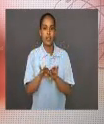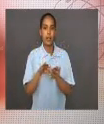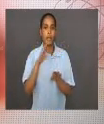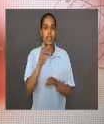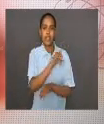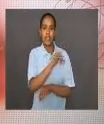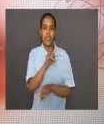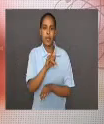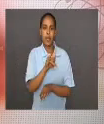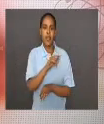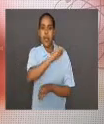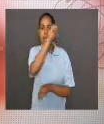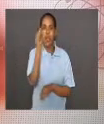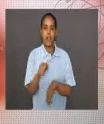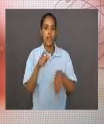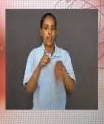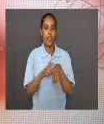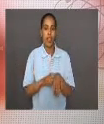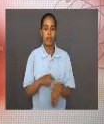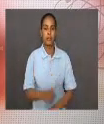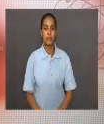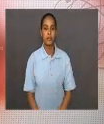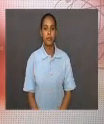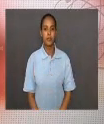the same every time.